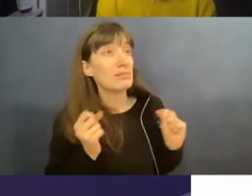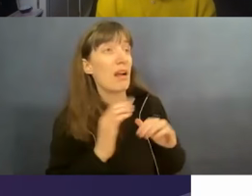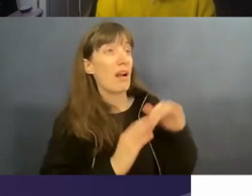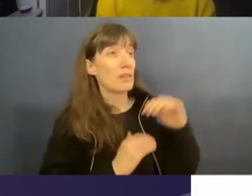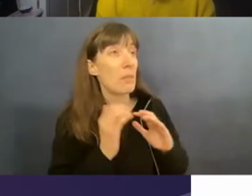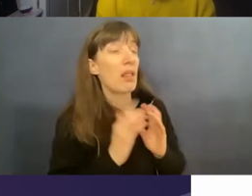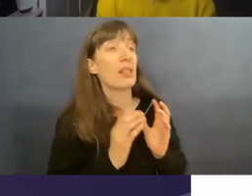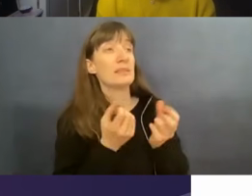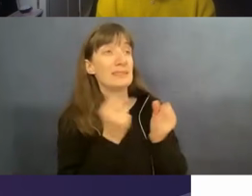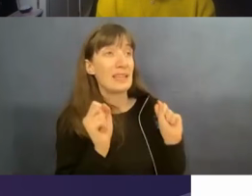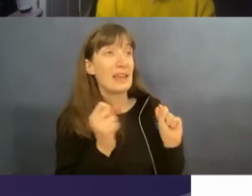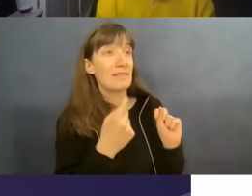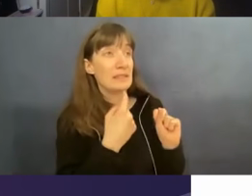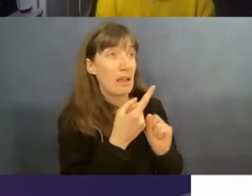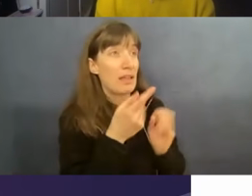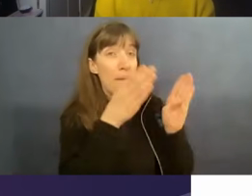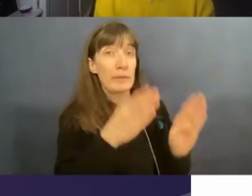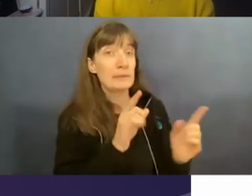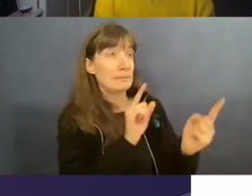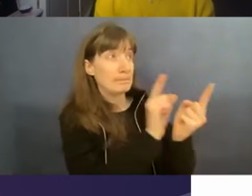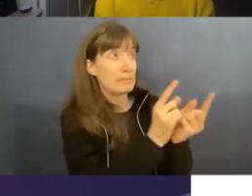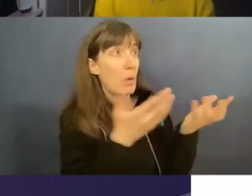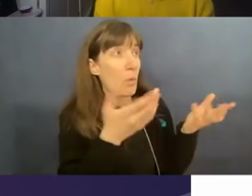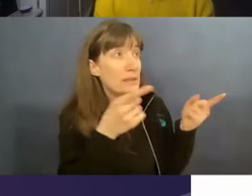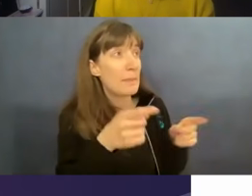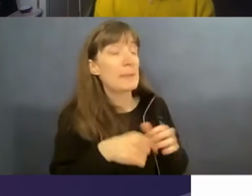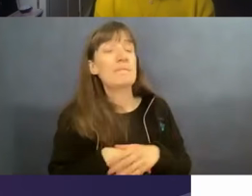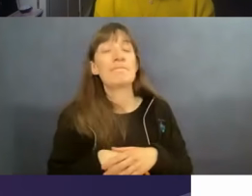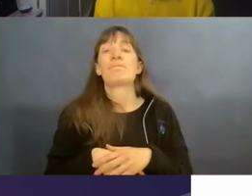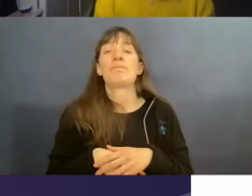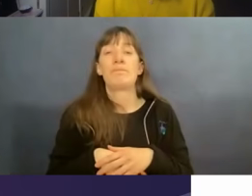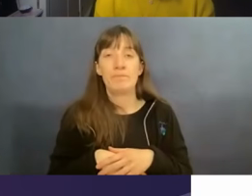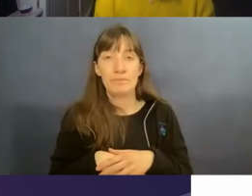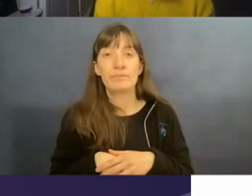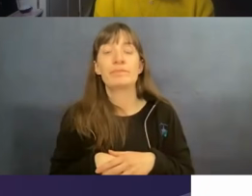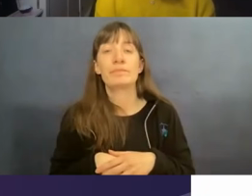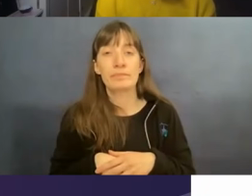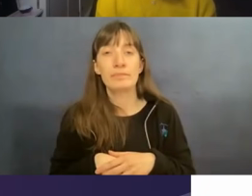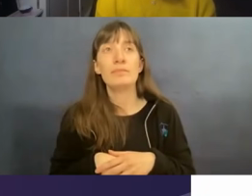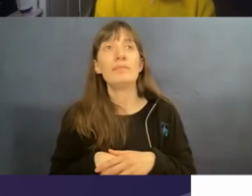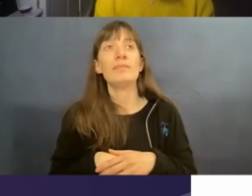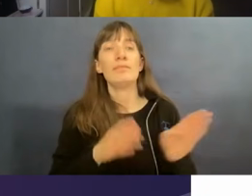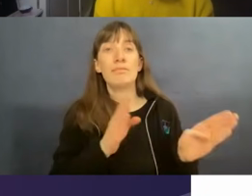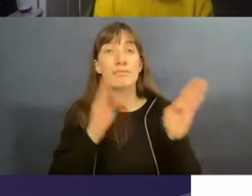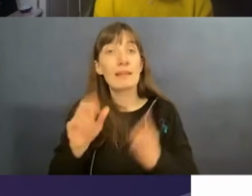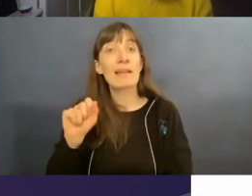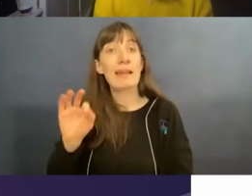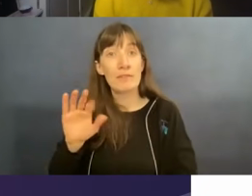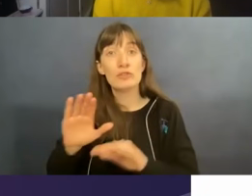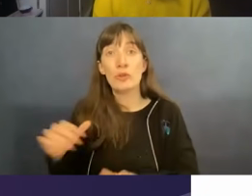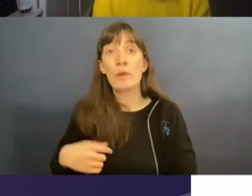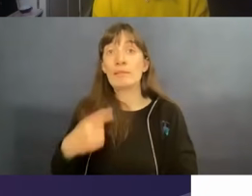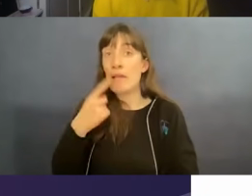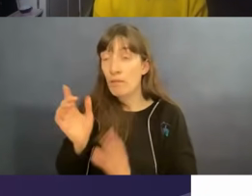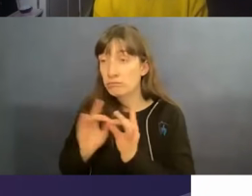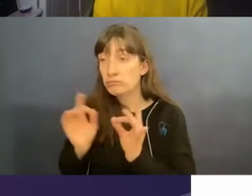or safe telling someone what's going on. In the event that we find that children do let other people know what's going